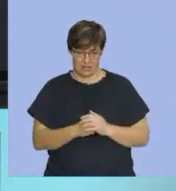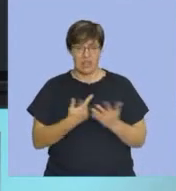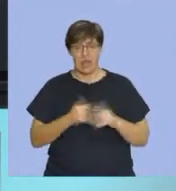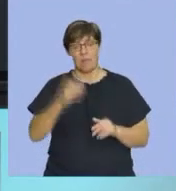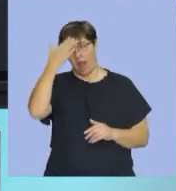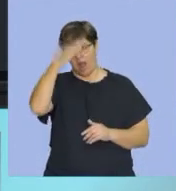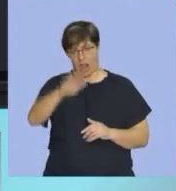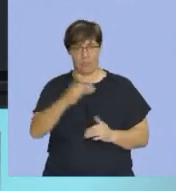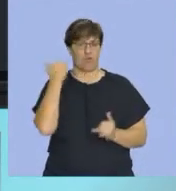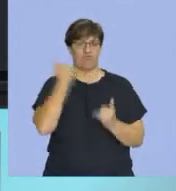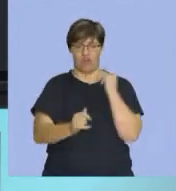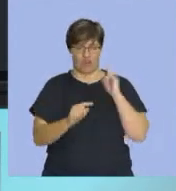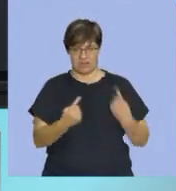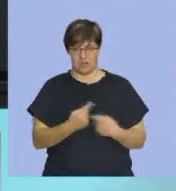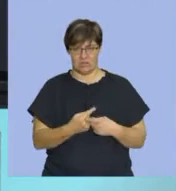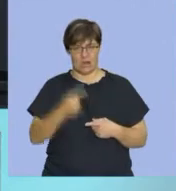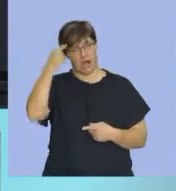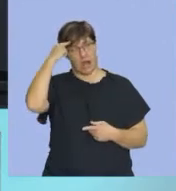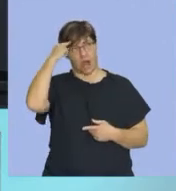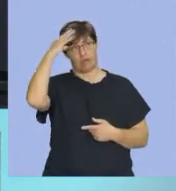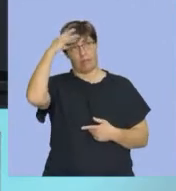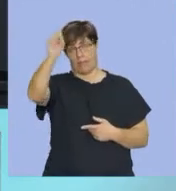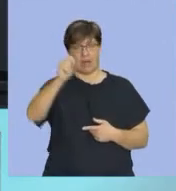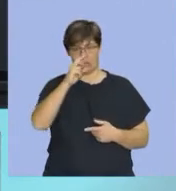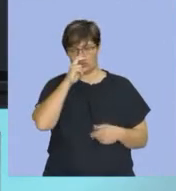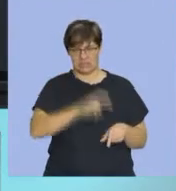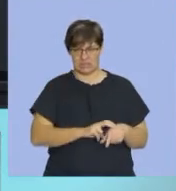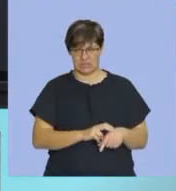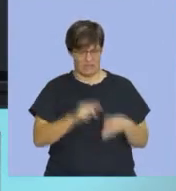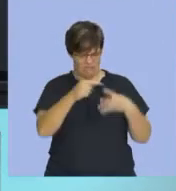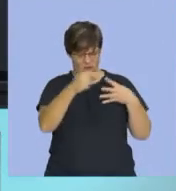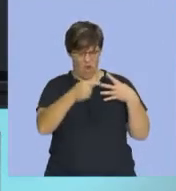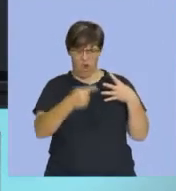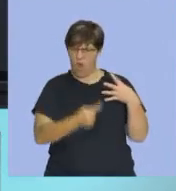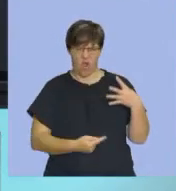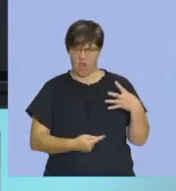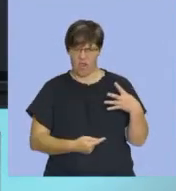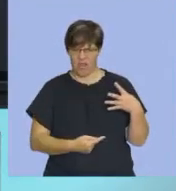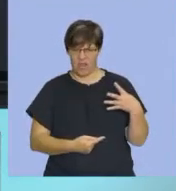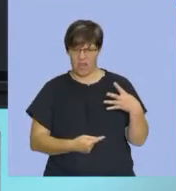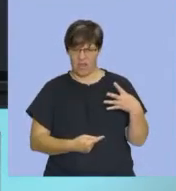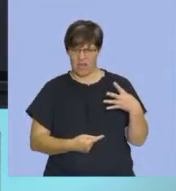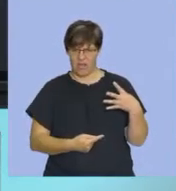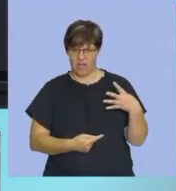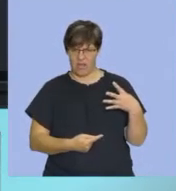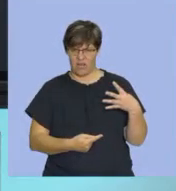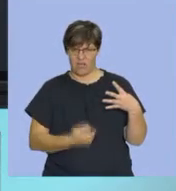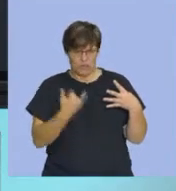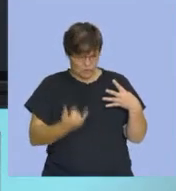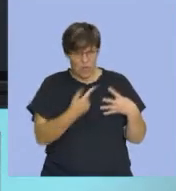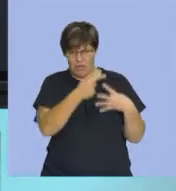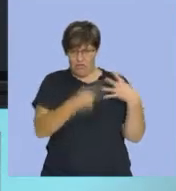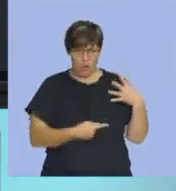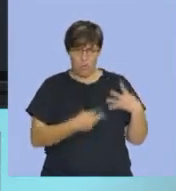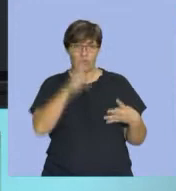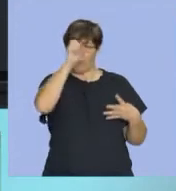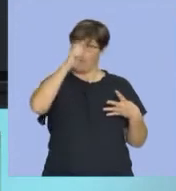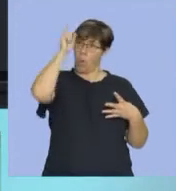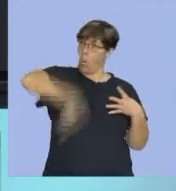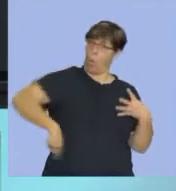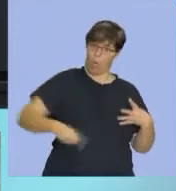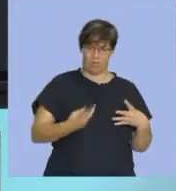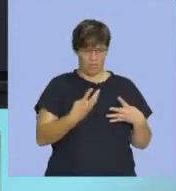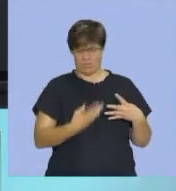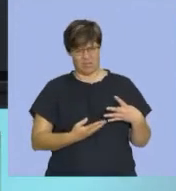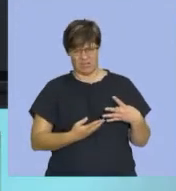that way I know I can't get it wrong. I don't have to try and remember 4 equations now. We've done 4 equations today. We don't want to remember